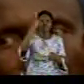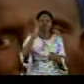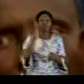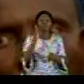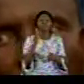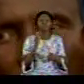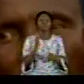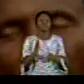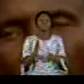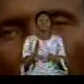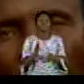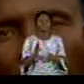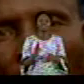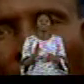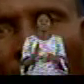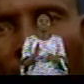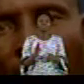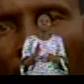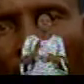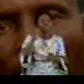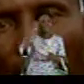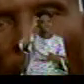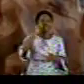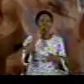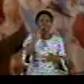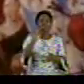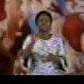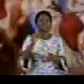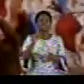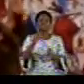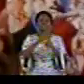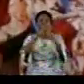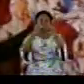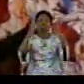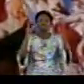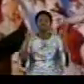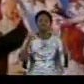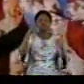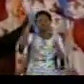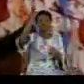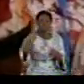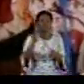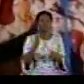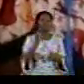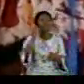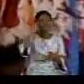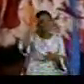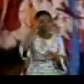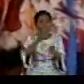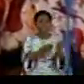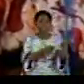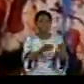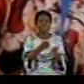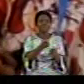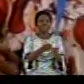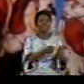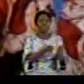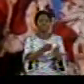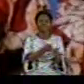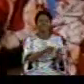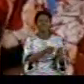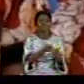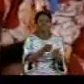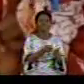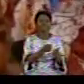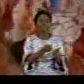God is an awesome God. He reigns. You reign, Lord, from heaven